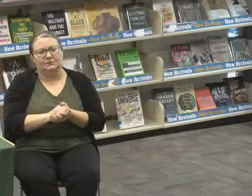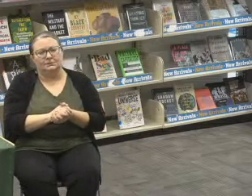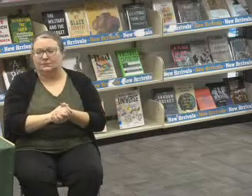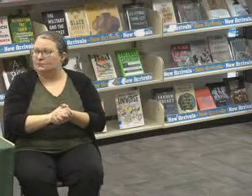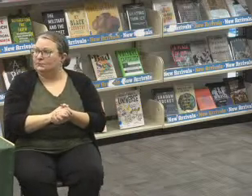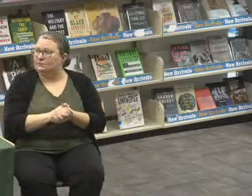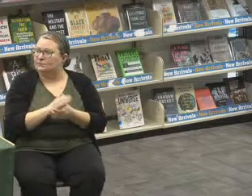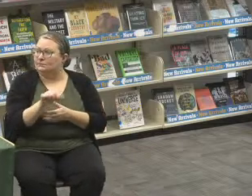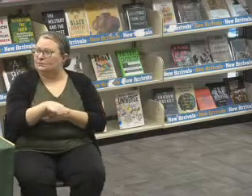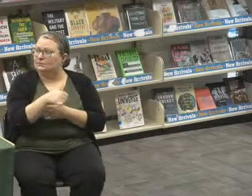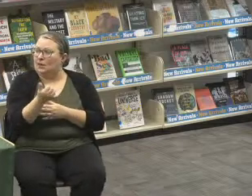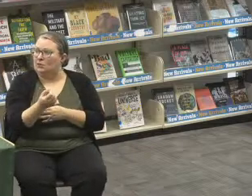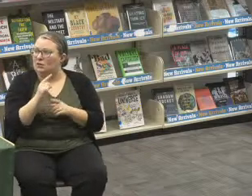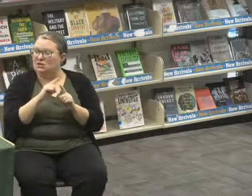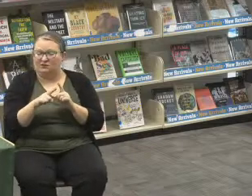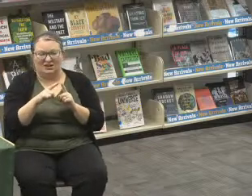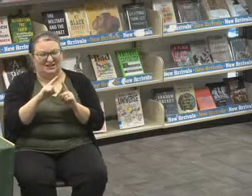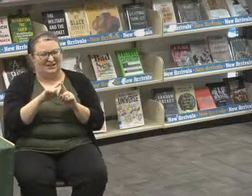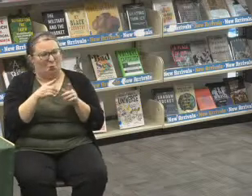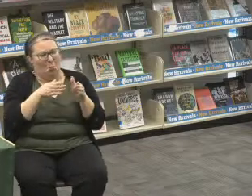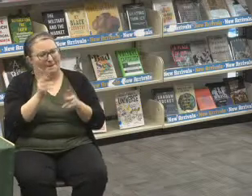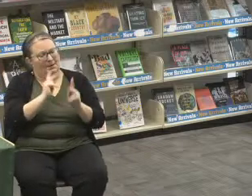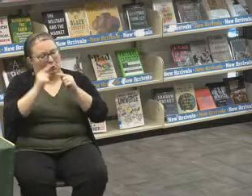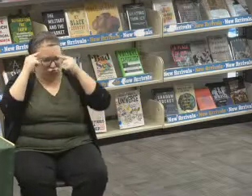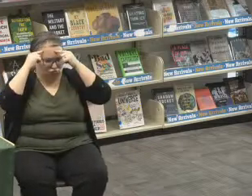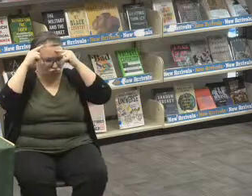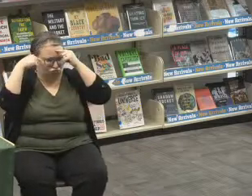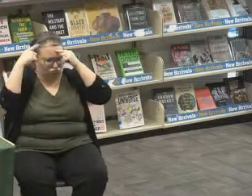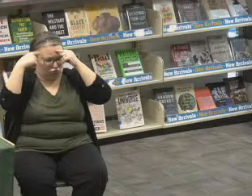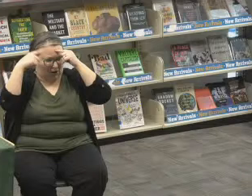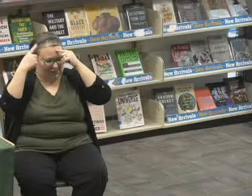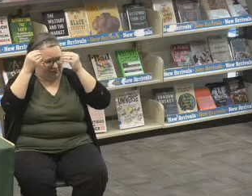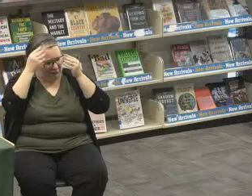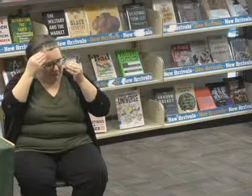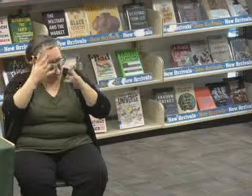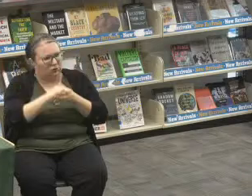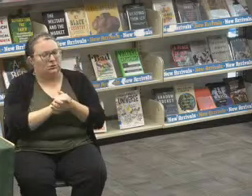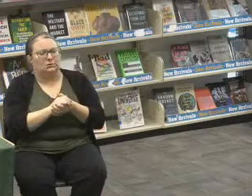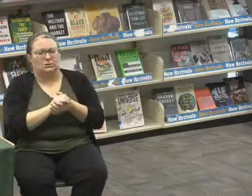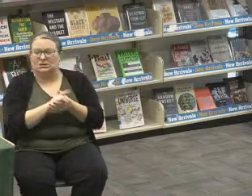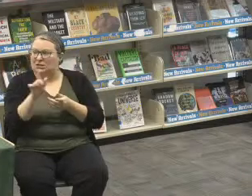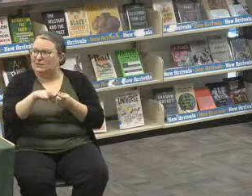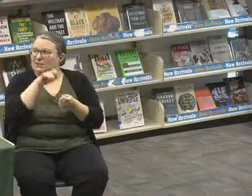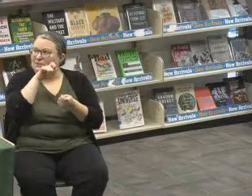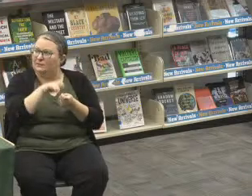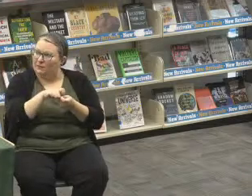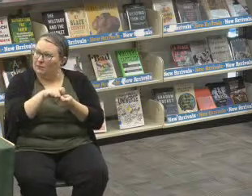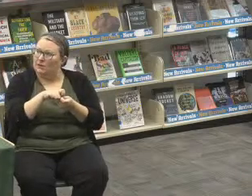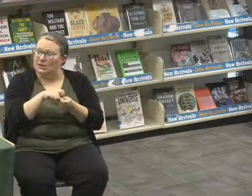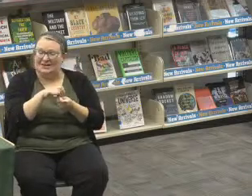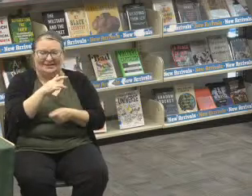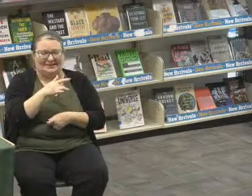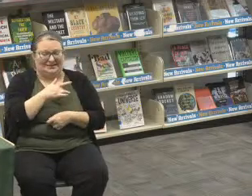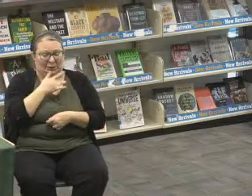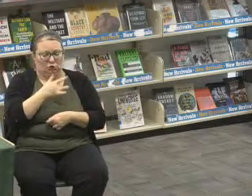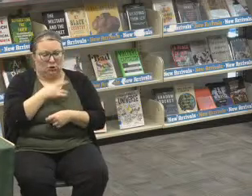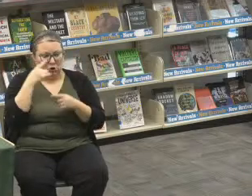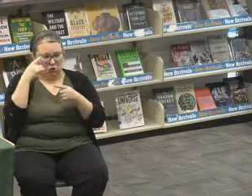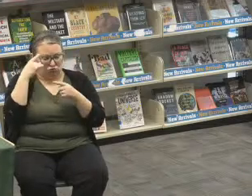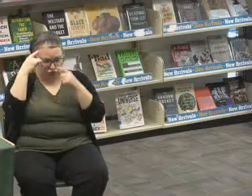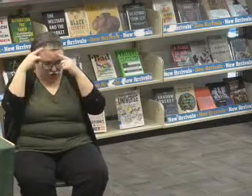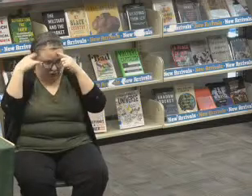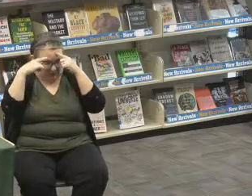And then some other differences in the way people process information, specifically sensory processing